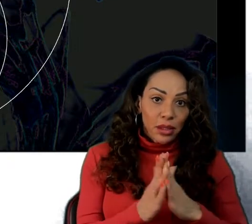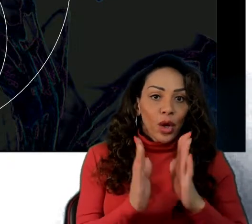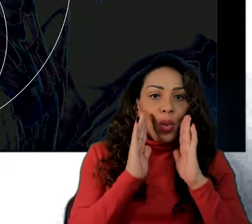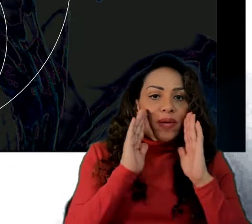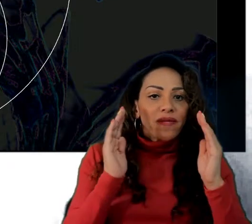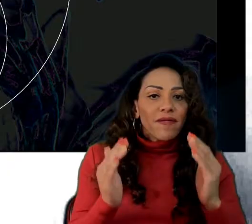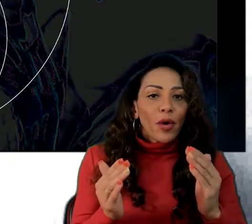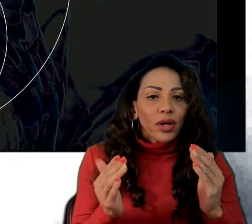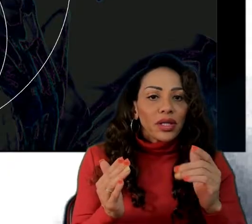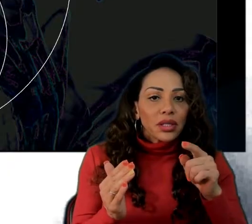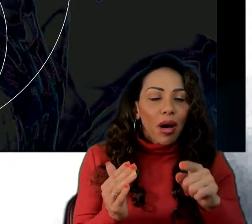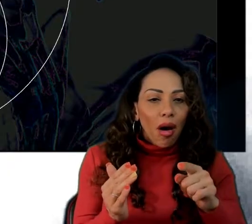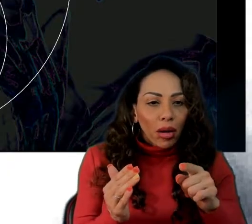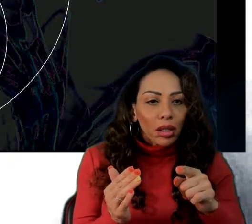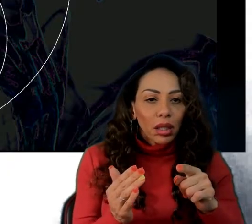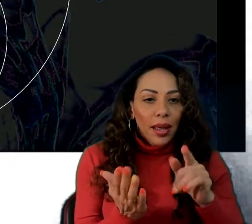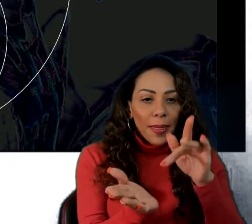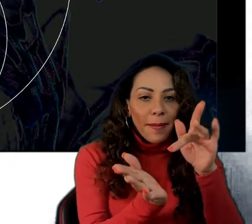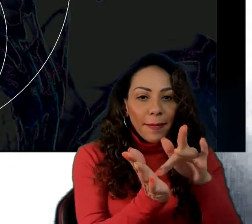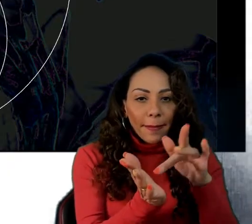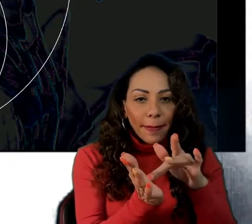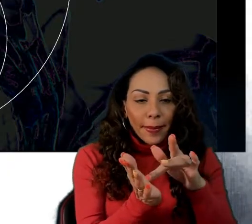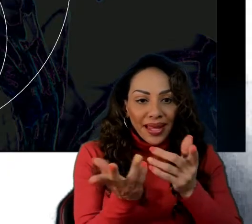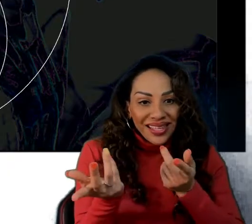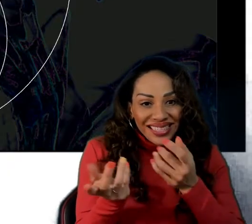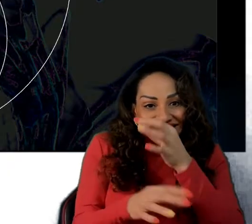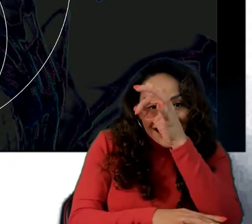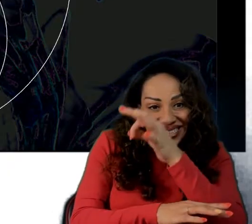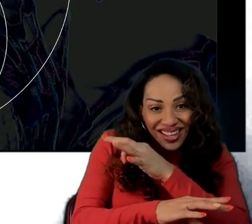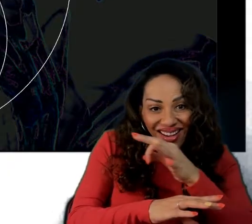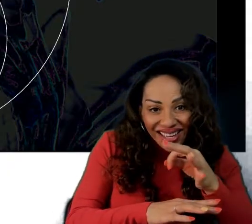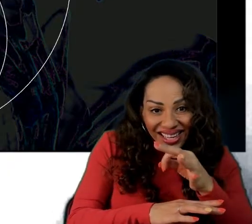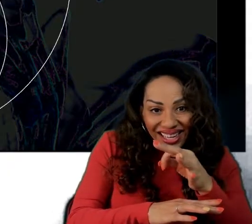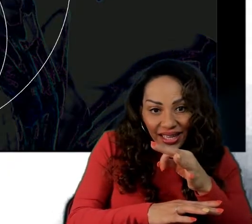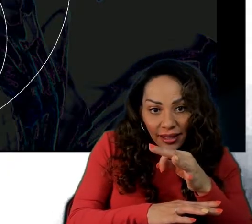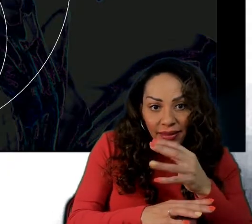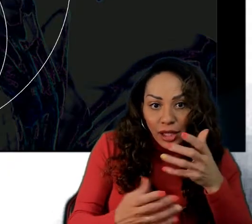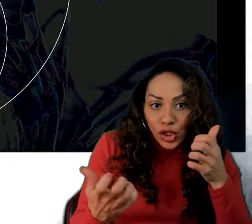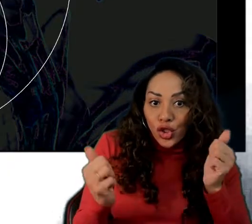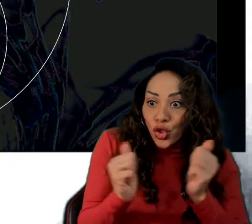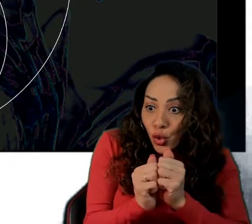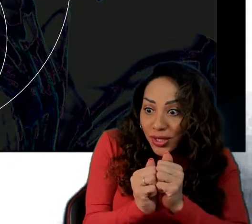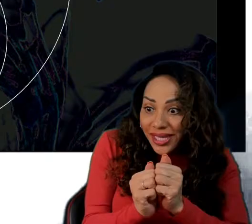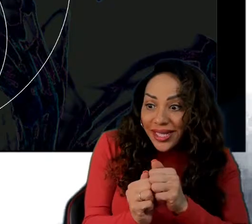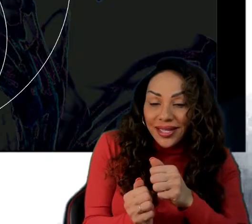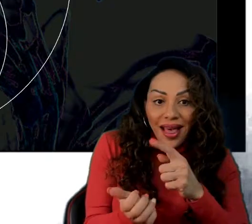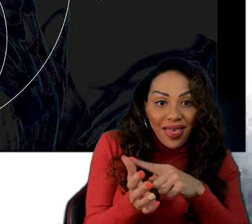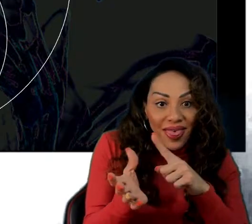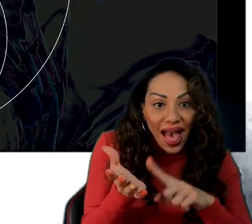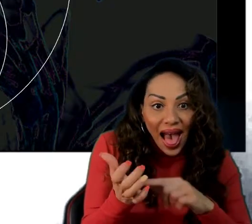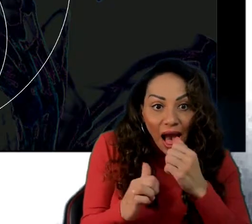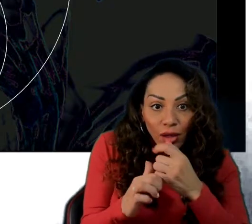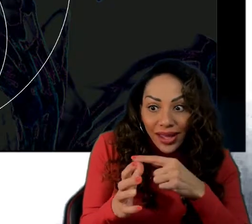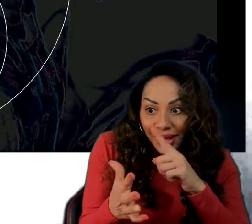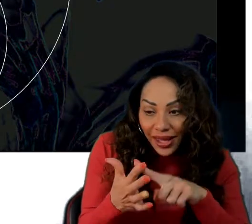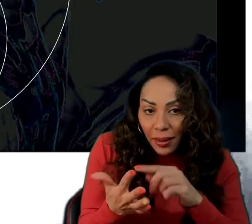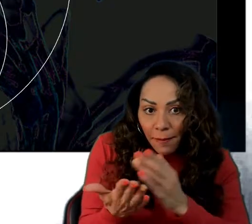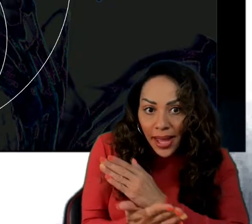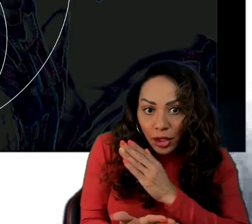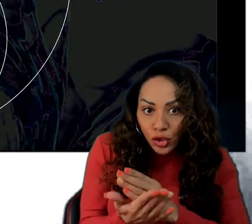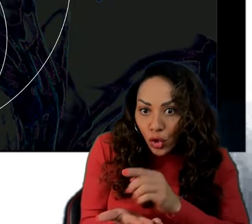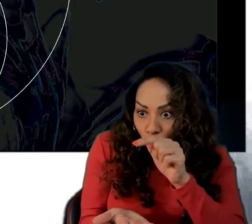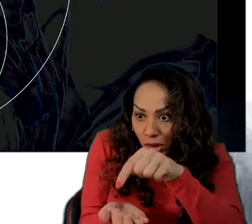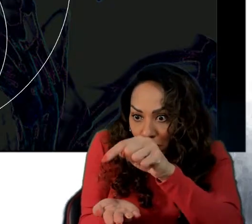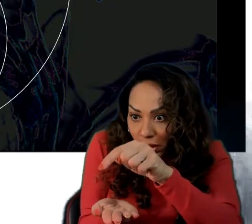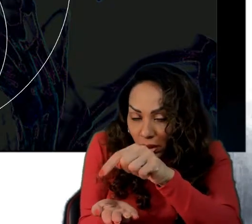was designing within the safe limits of the algae. It was all about practically working with the algae in a way that kept it happy, so it could be part of